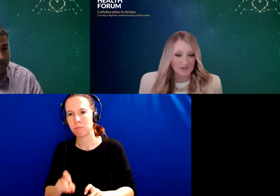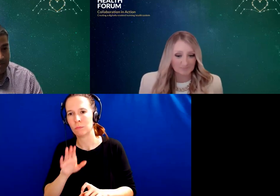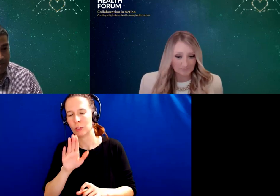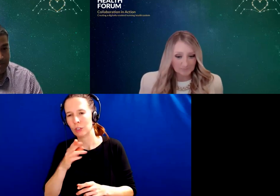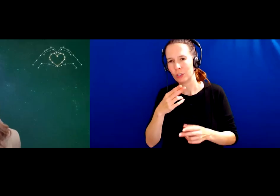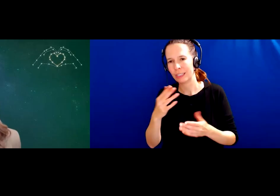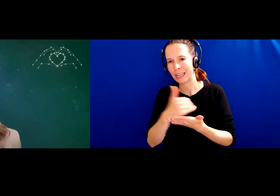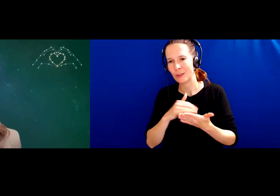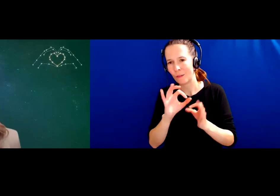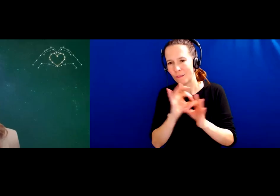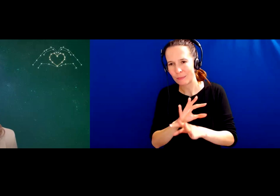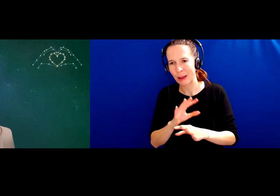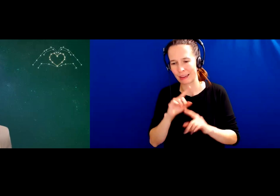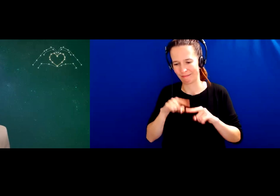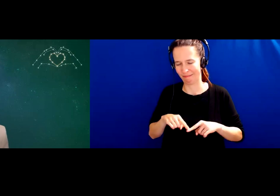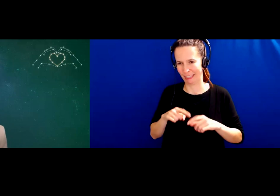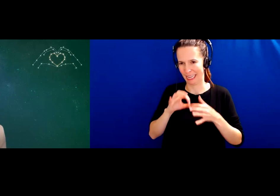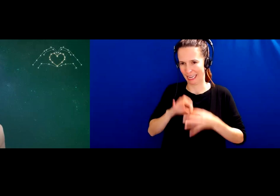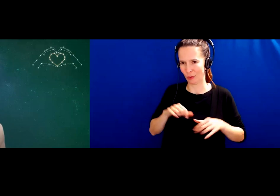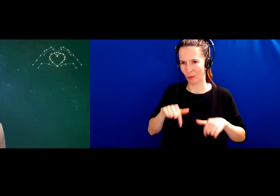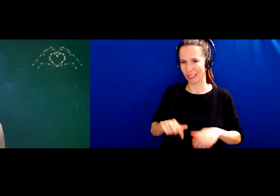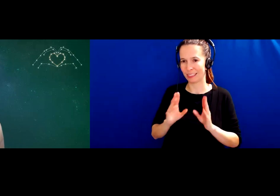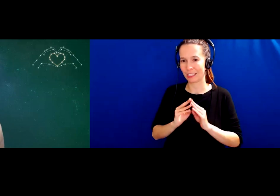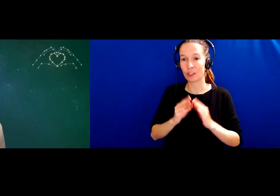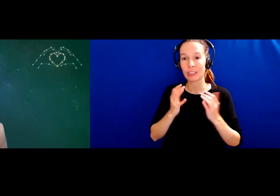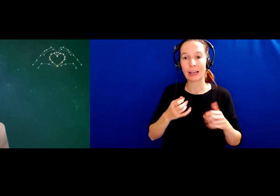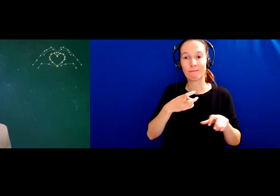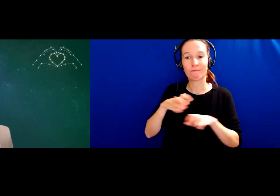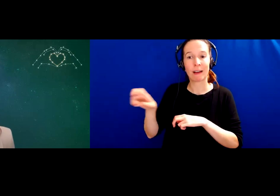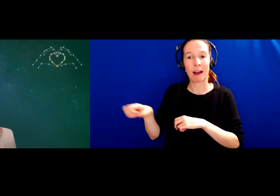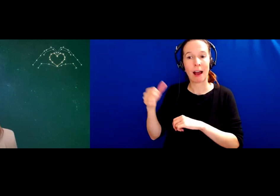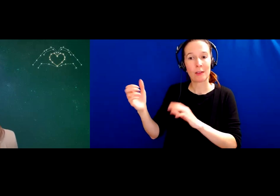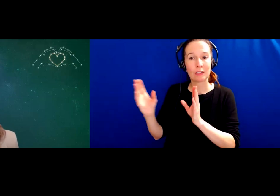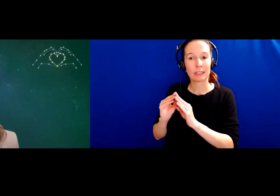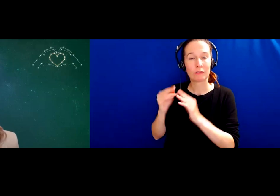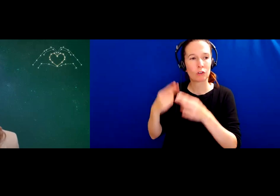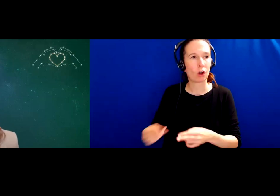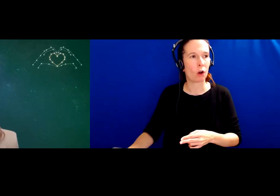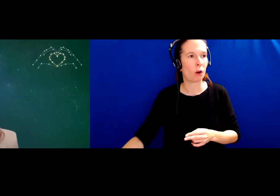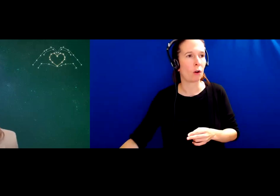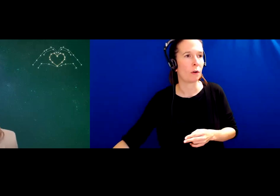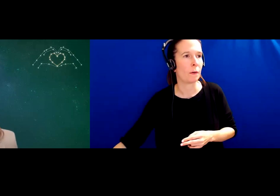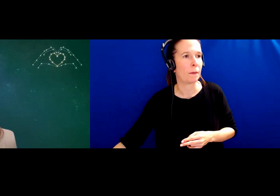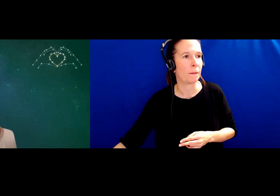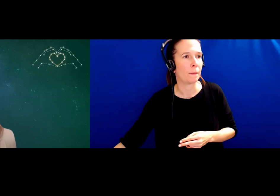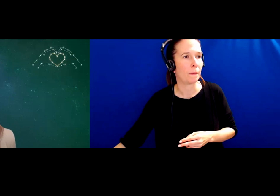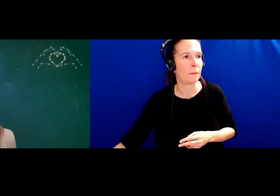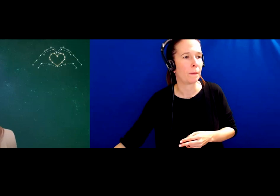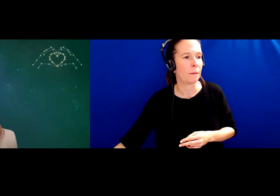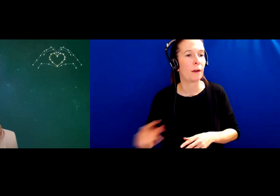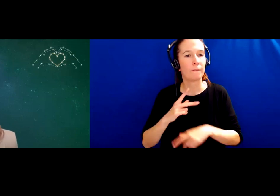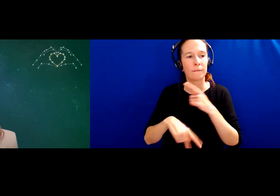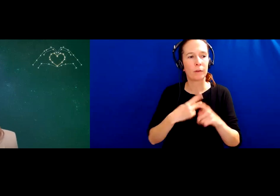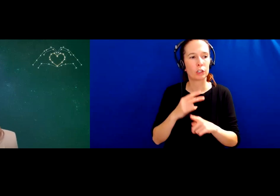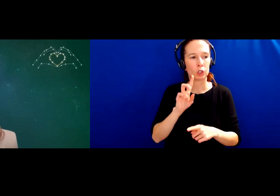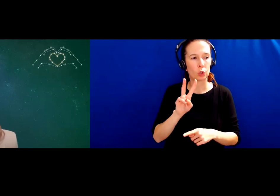we'll start transitioning into our next session, which is entitled version 2.0 from pandemic stop